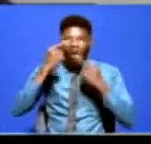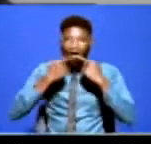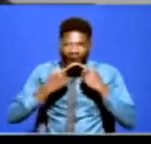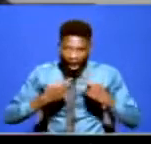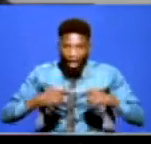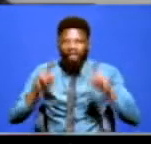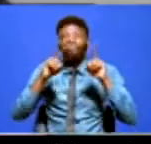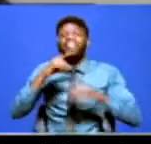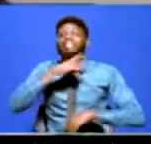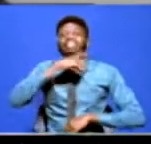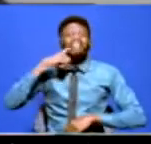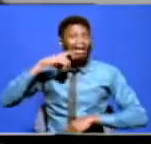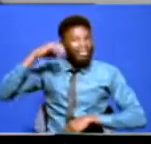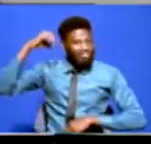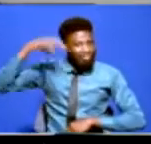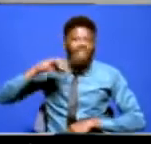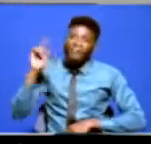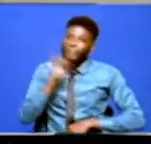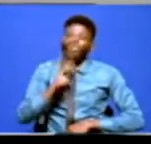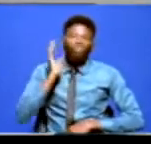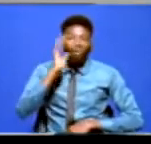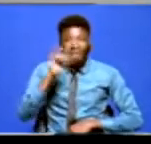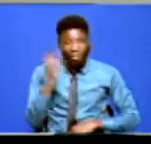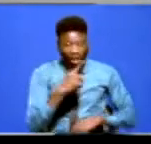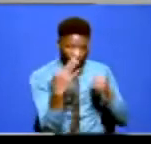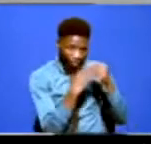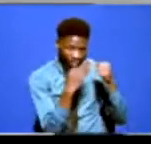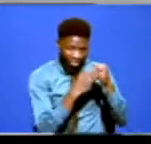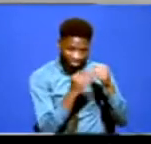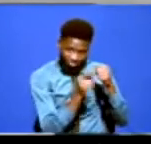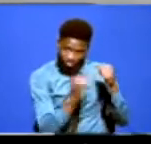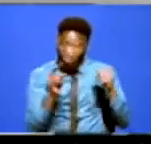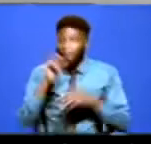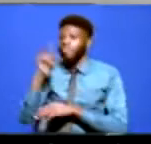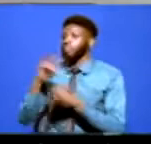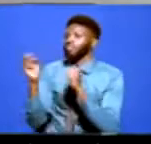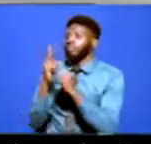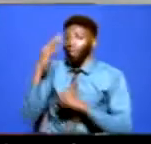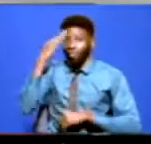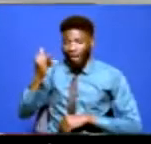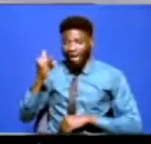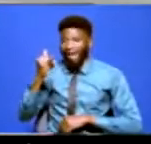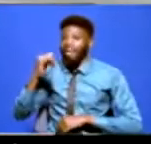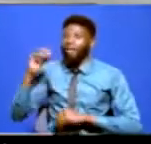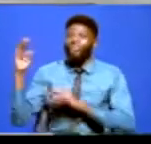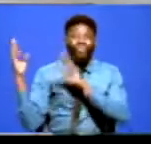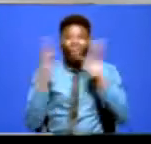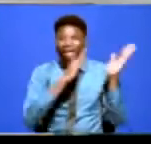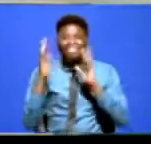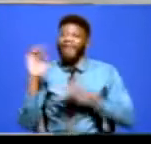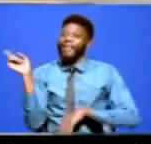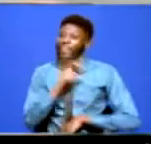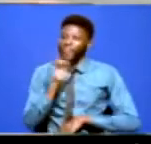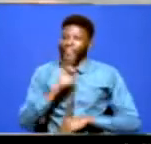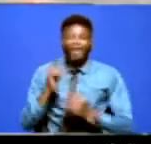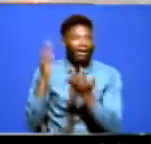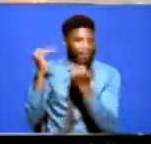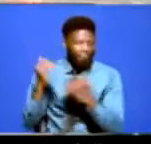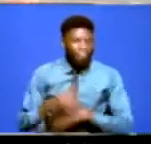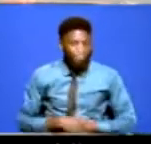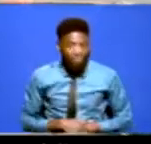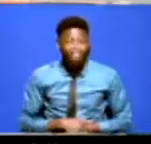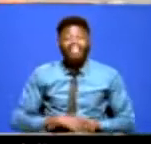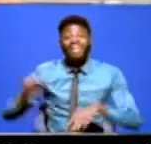between August and December across the country due to harsh weather conditions. This follows an advisory by the National